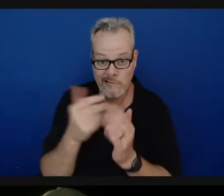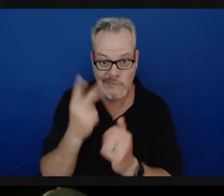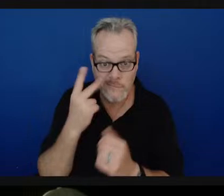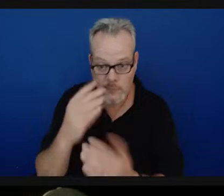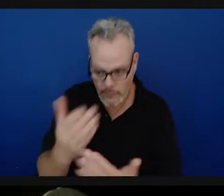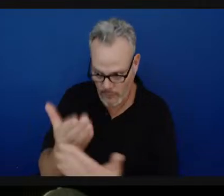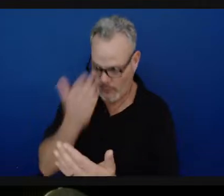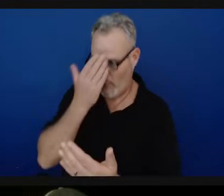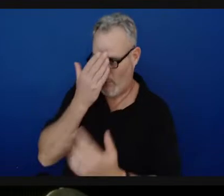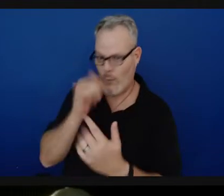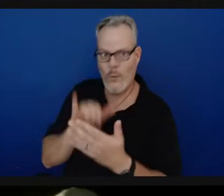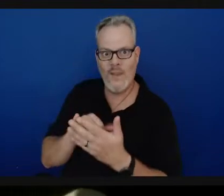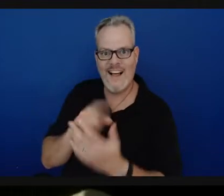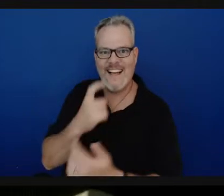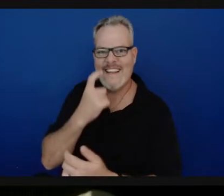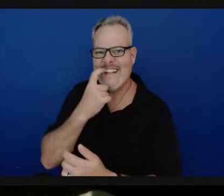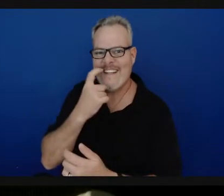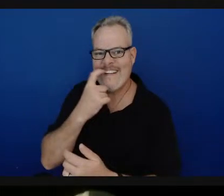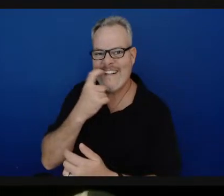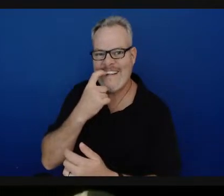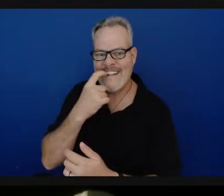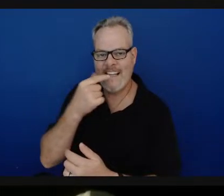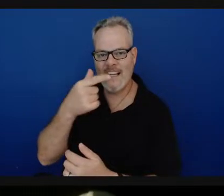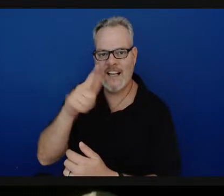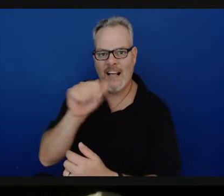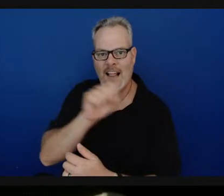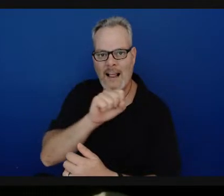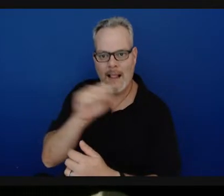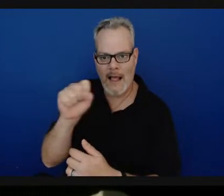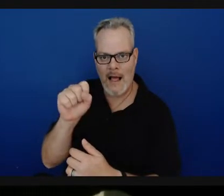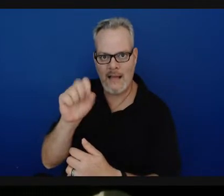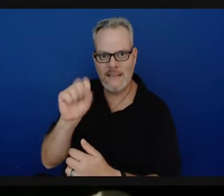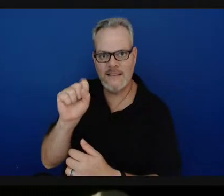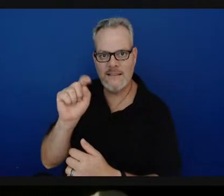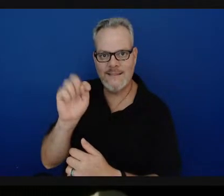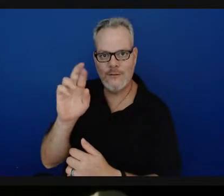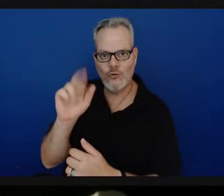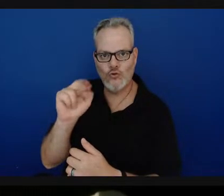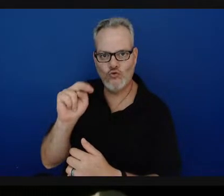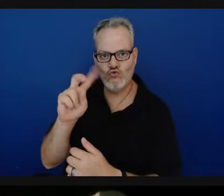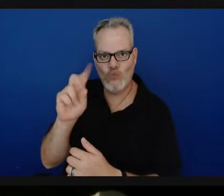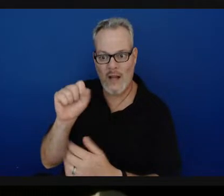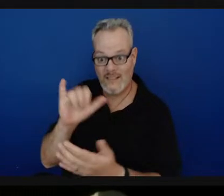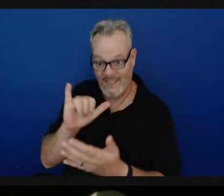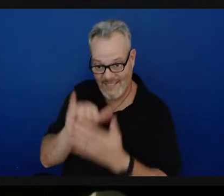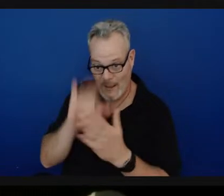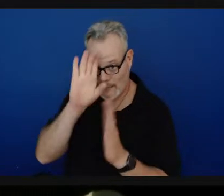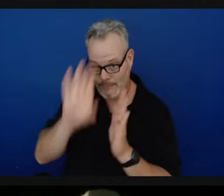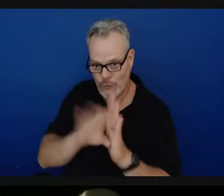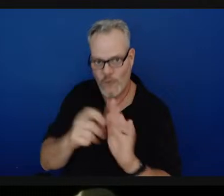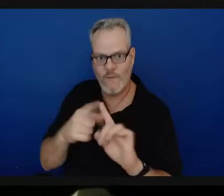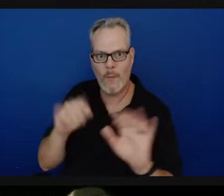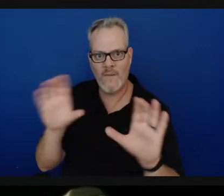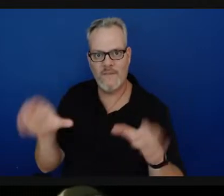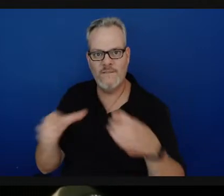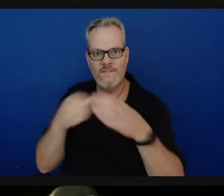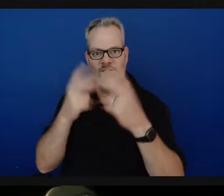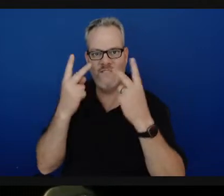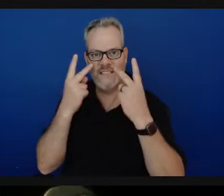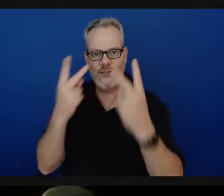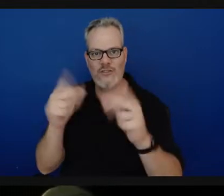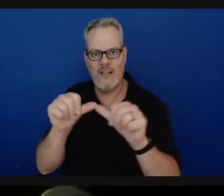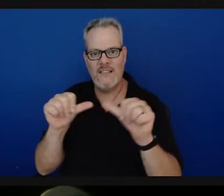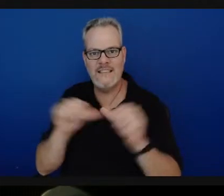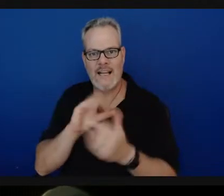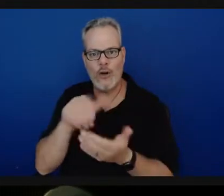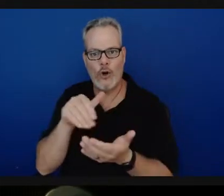glass strands that are collecting in nearby areas. This is an image from the visitor center in the national park. And so those are the primary hazards for people